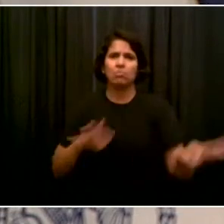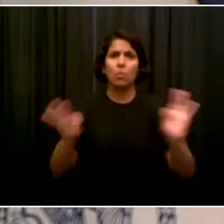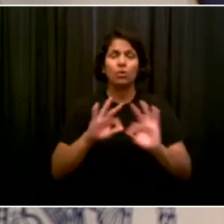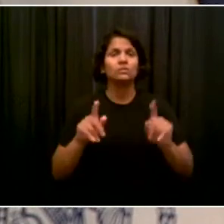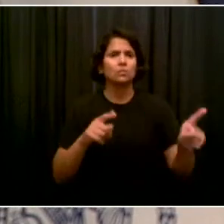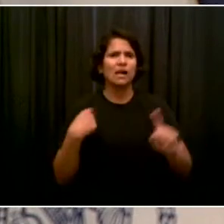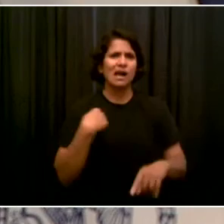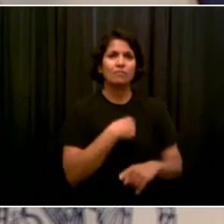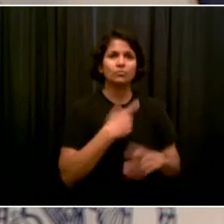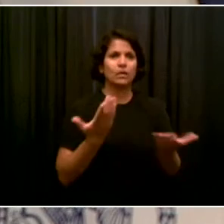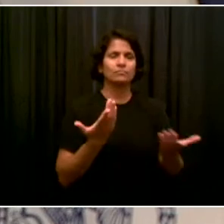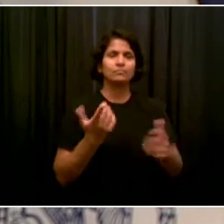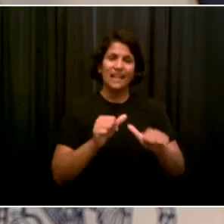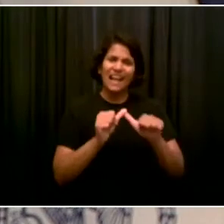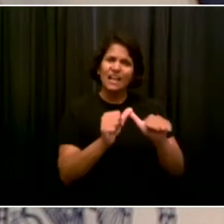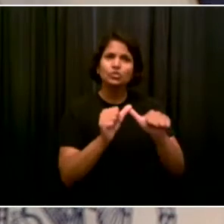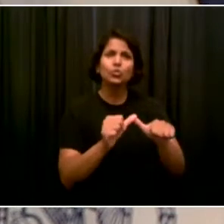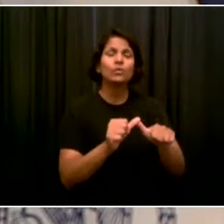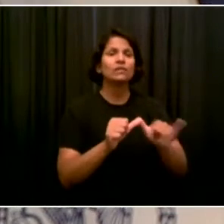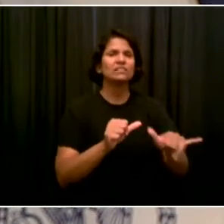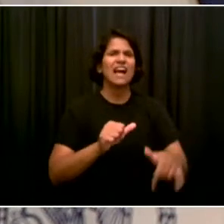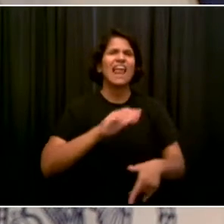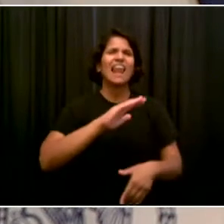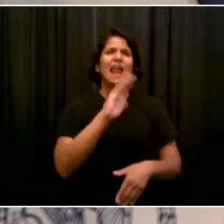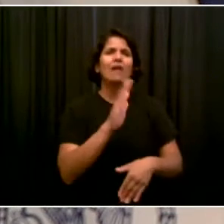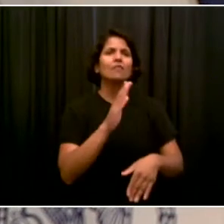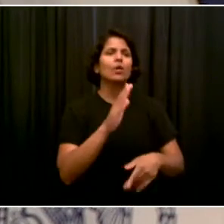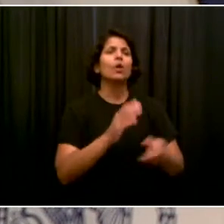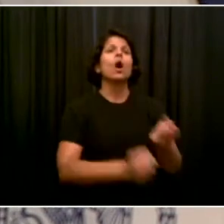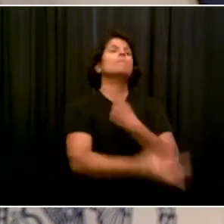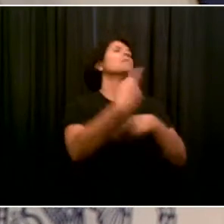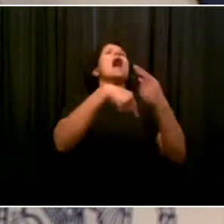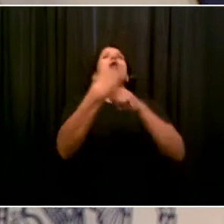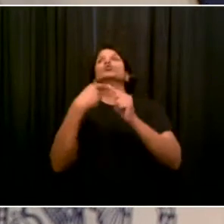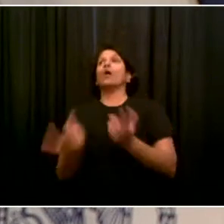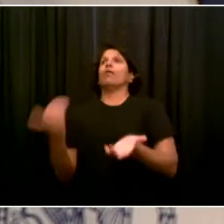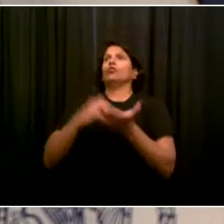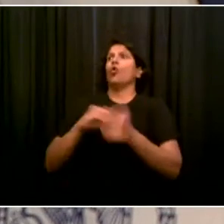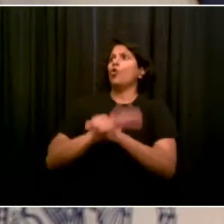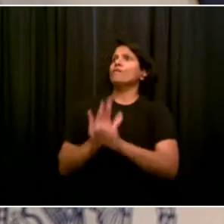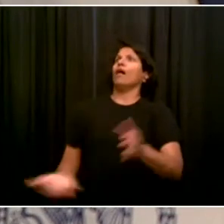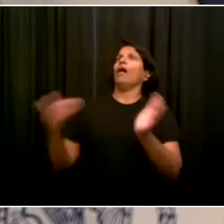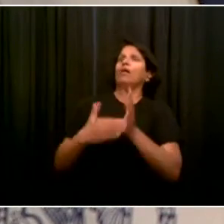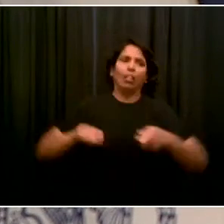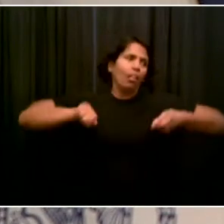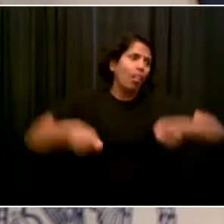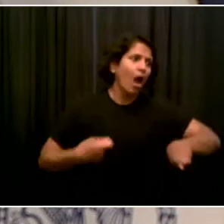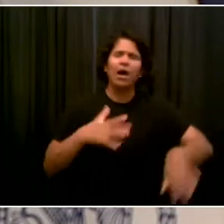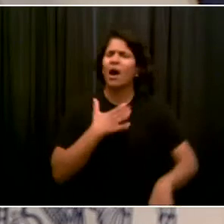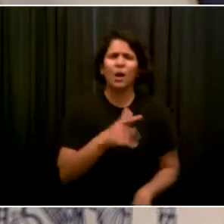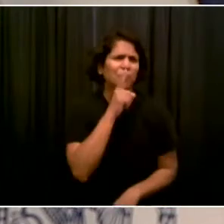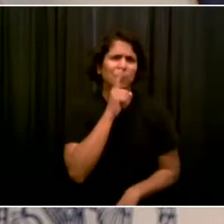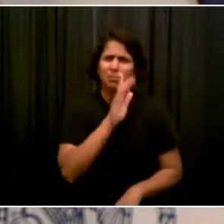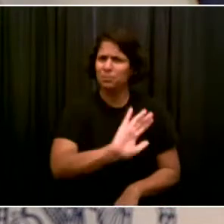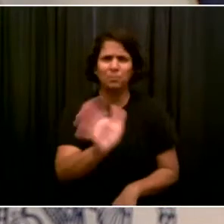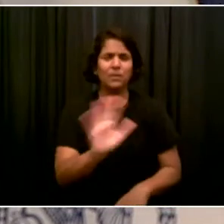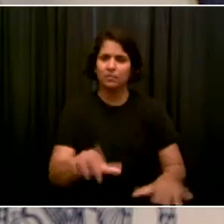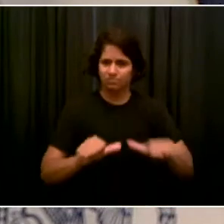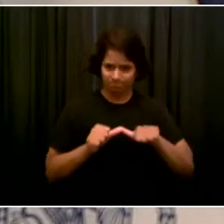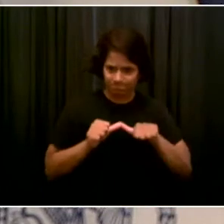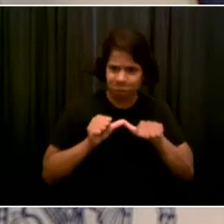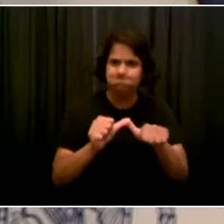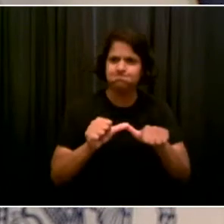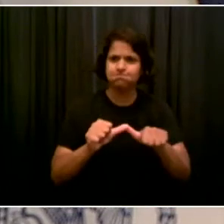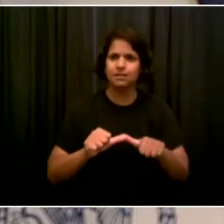investing in our future. That requires addressing infrastructure. Thankfully, we're at a moment in history where we're finally getting the support we